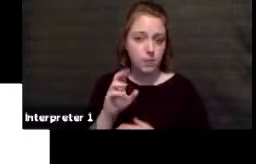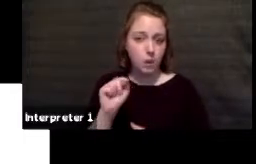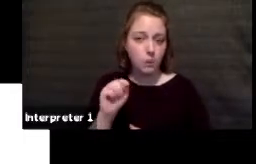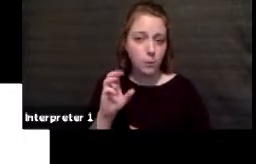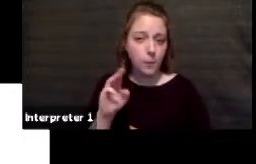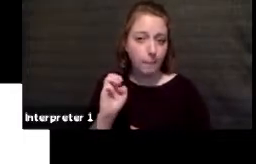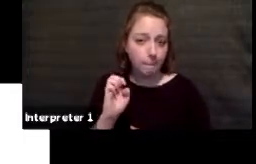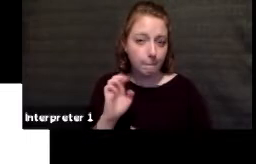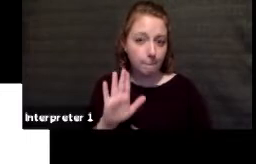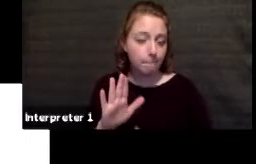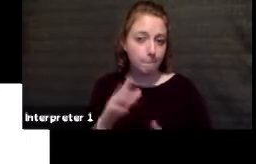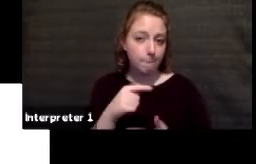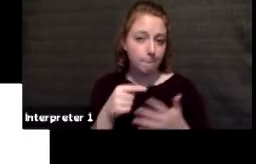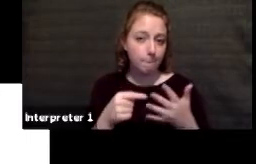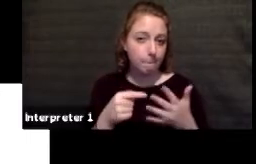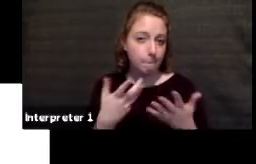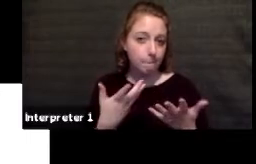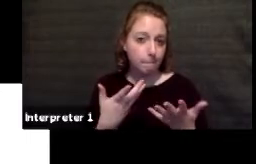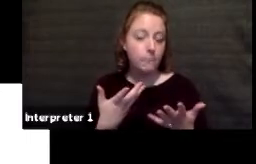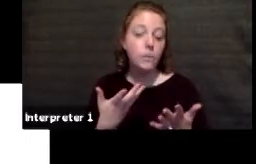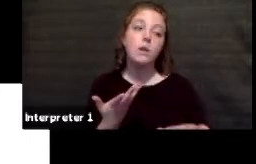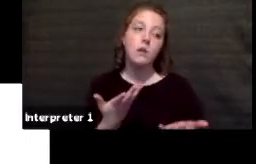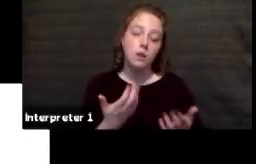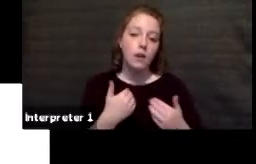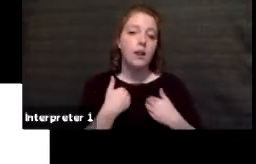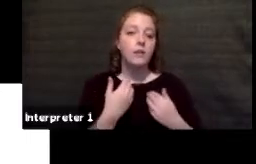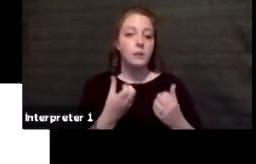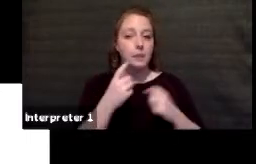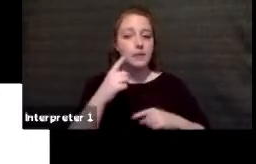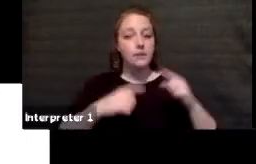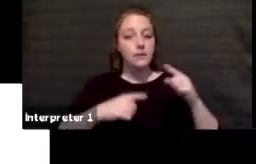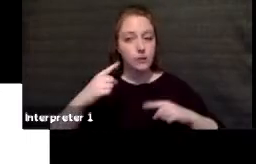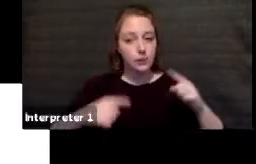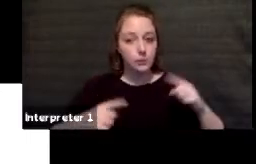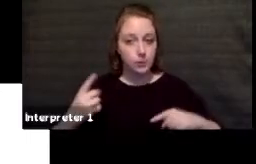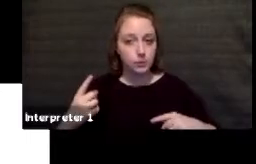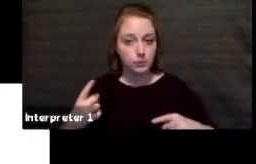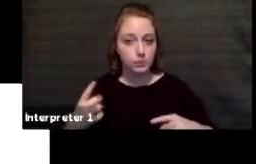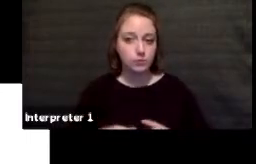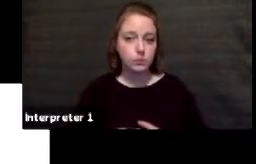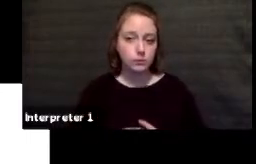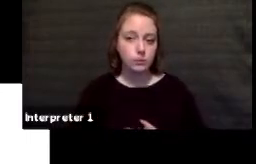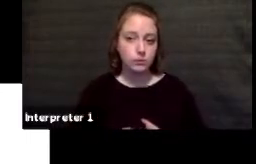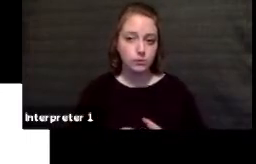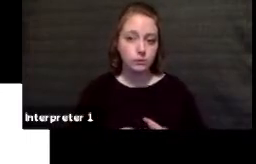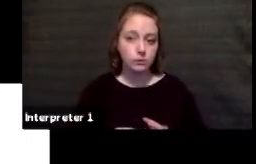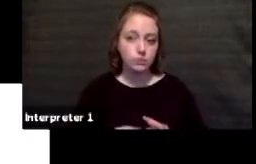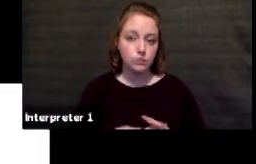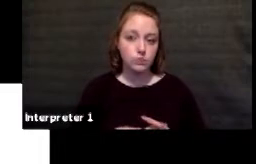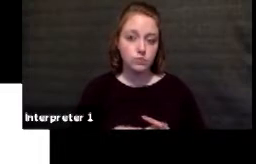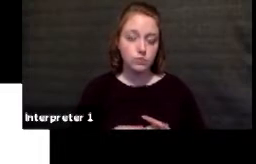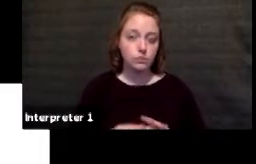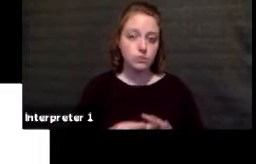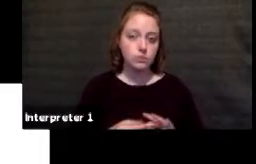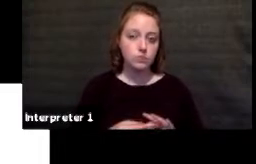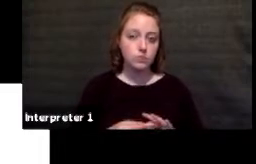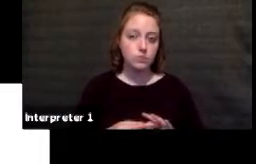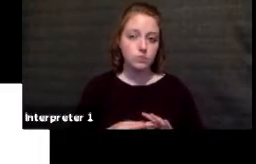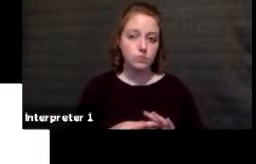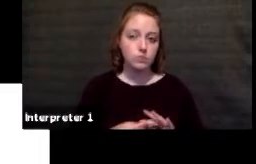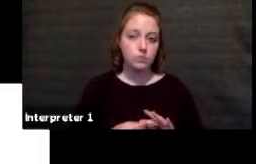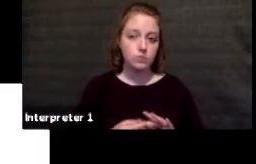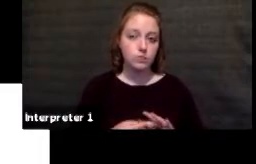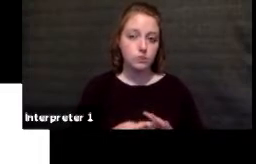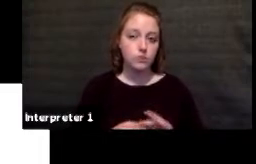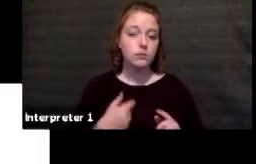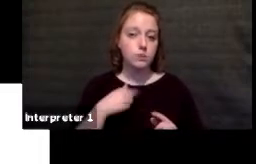Well, I, you know, there are a lot of variables and outcomes for students. Um, and so I would go back to educational vision